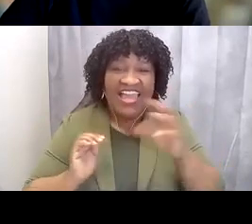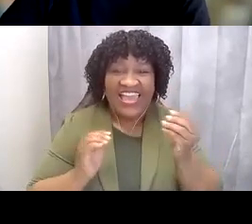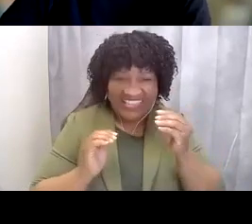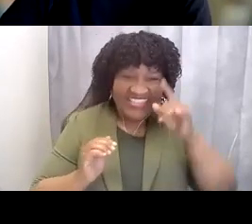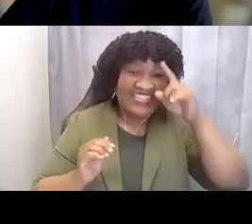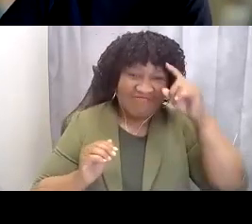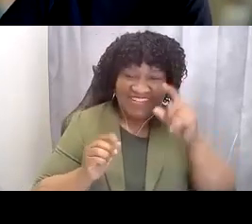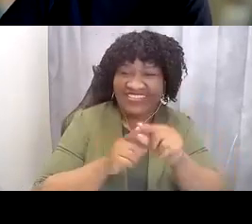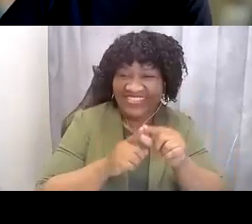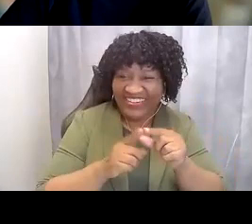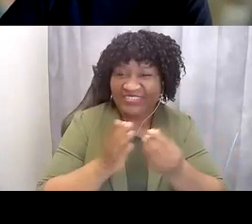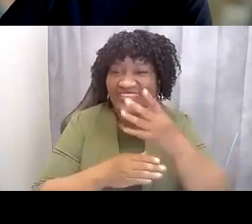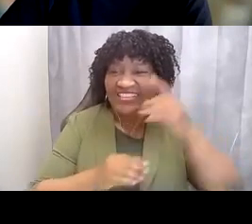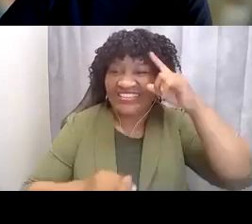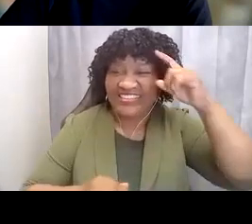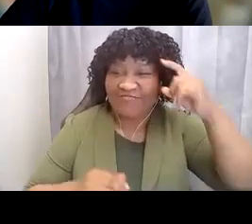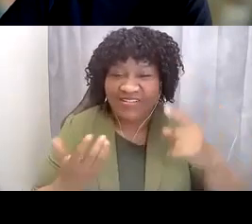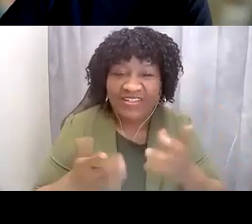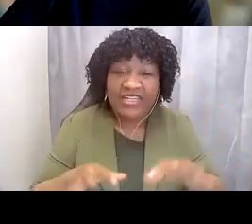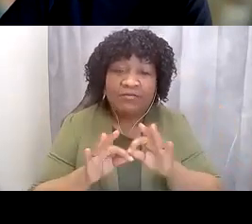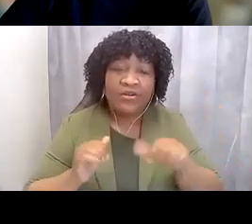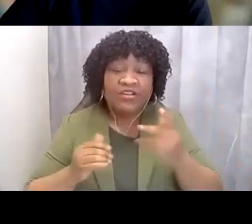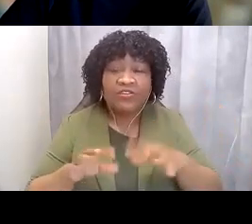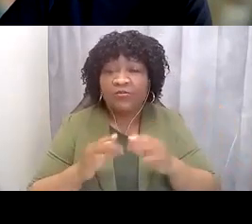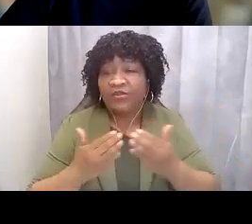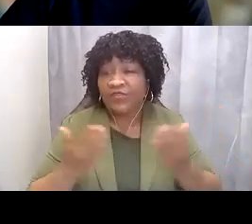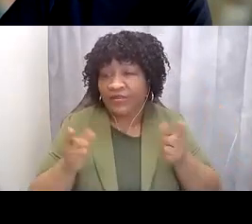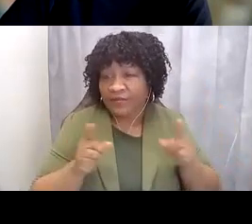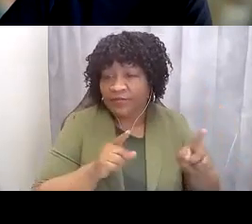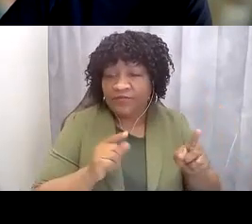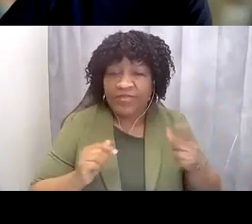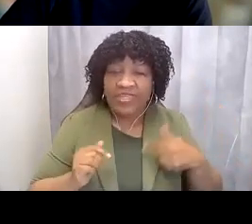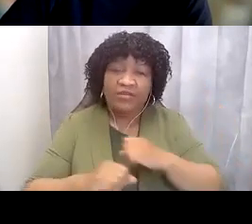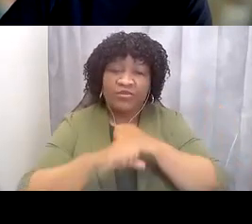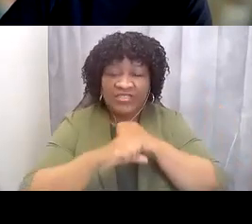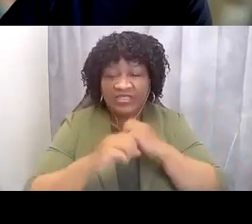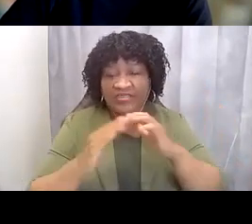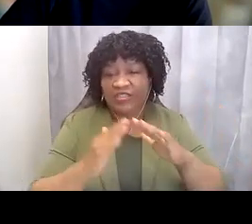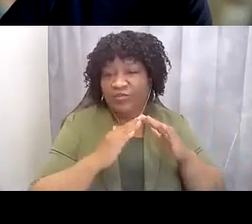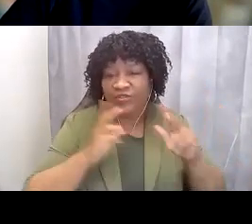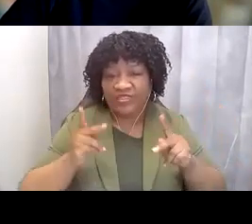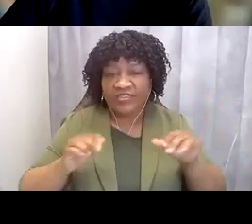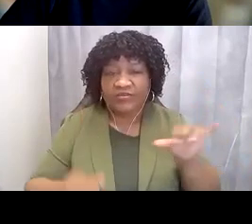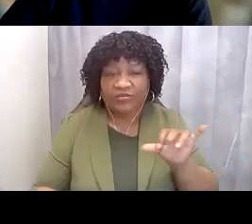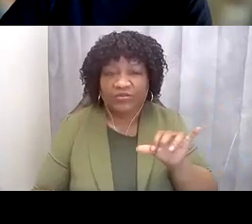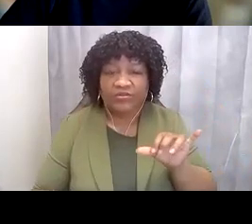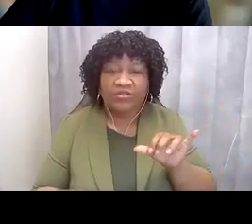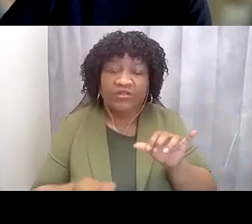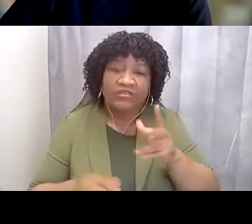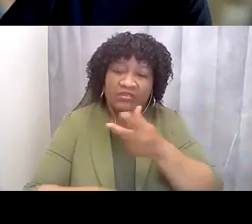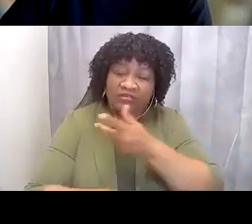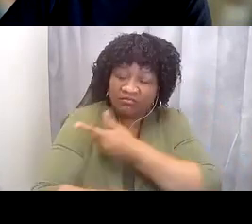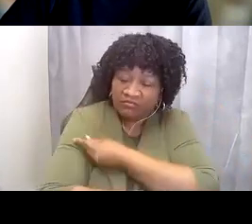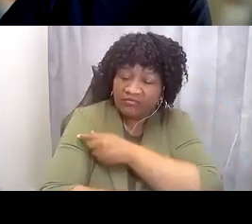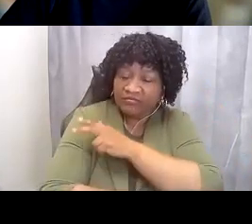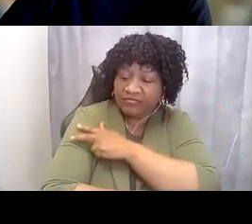ta-da. The other thing is, again, it protects our communities, right? Again, it's going to keep the rates